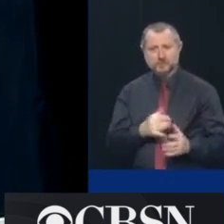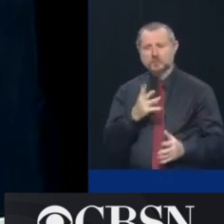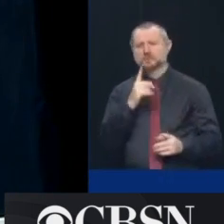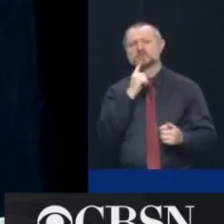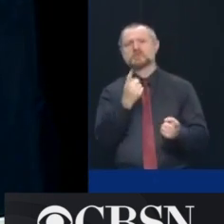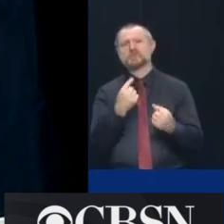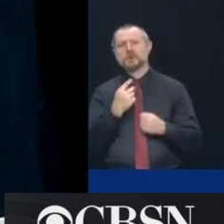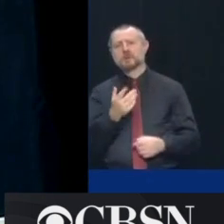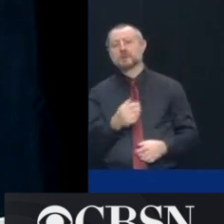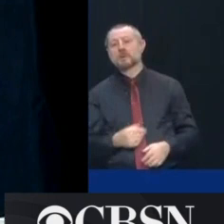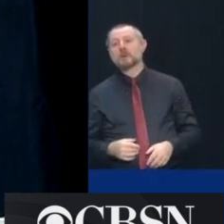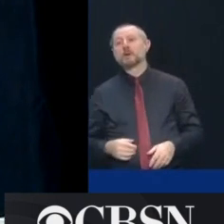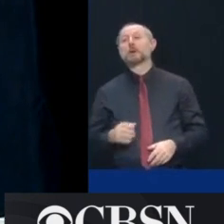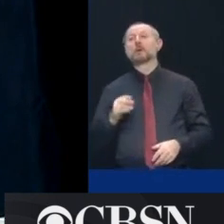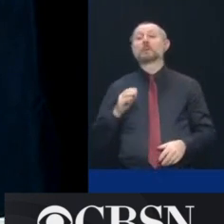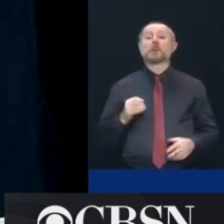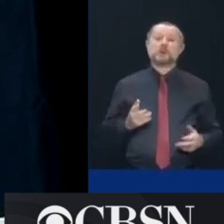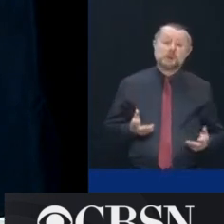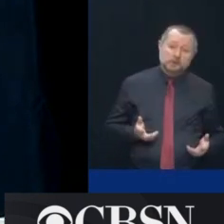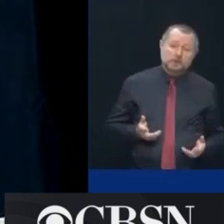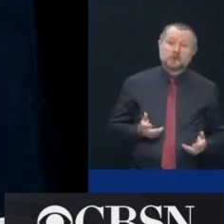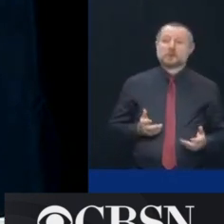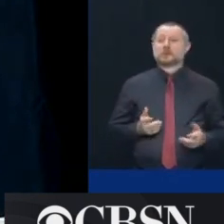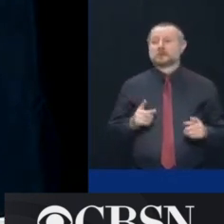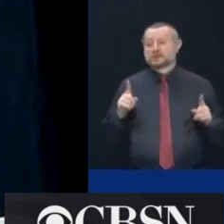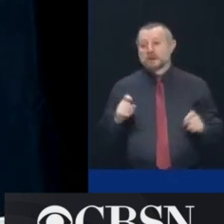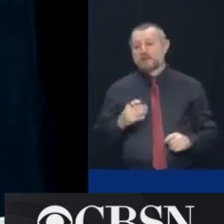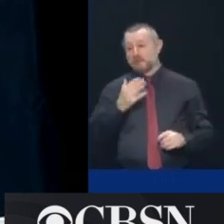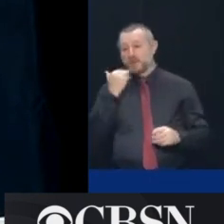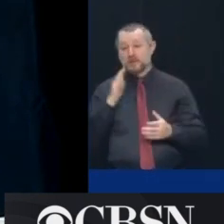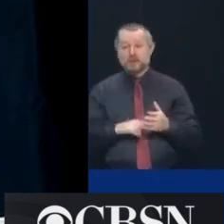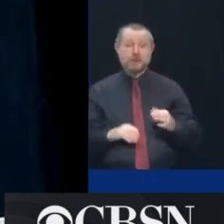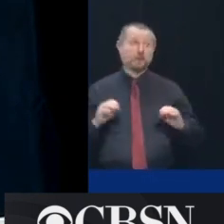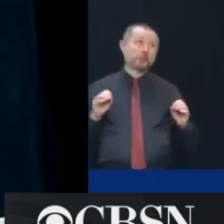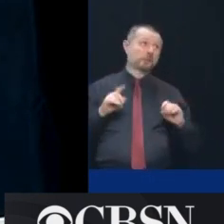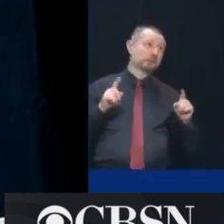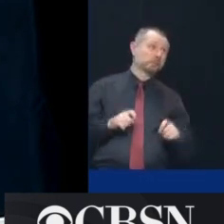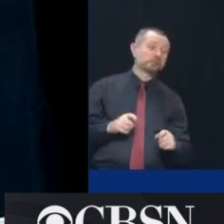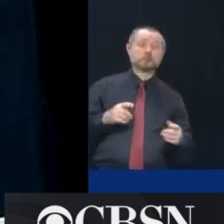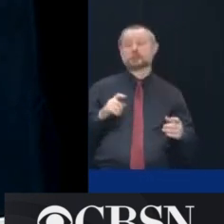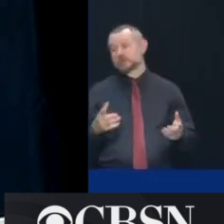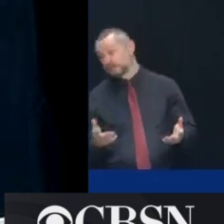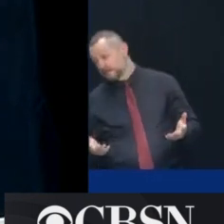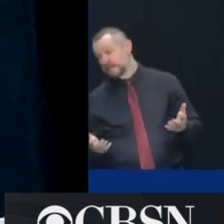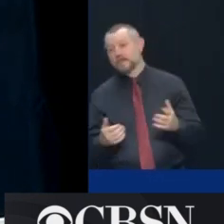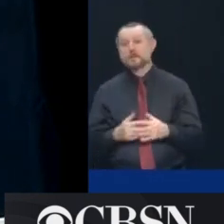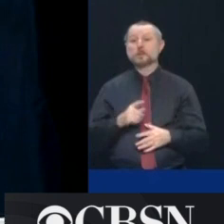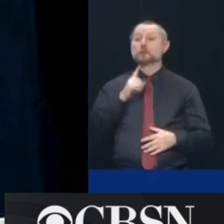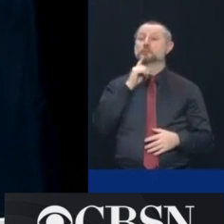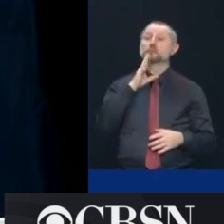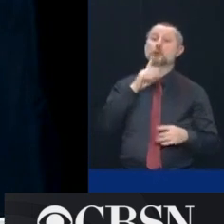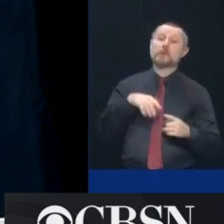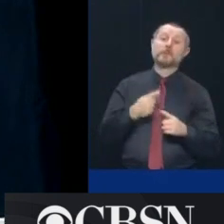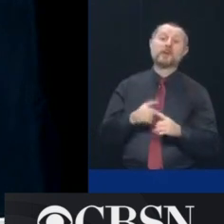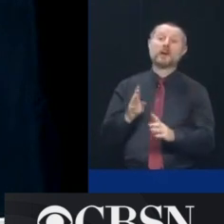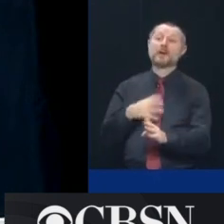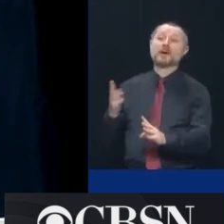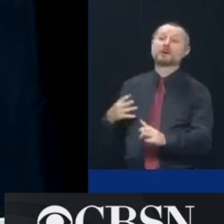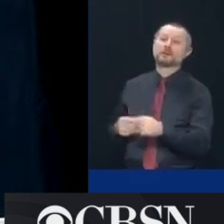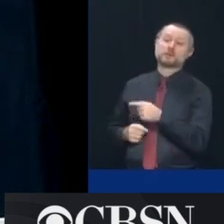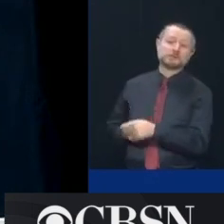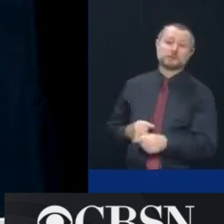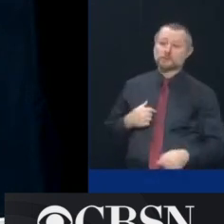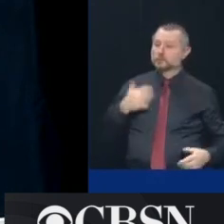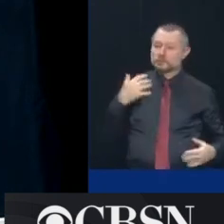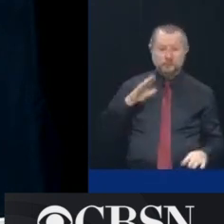It's better to get a test than not get a test. Also, just so people know, on the point about the lines, we do more tests